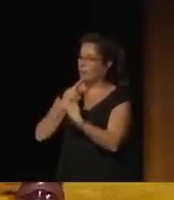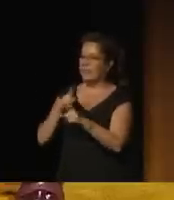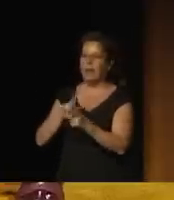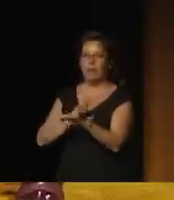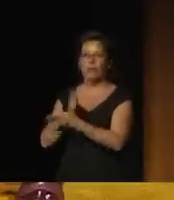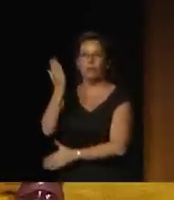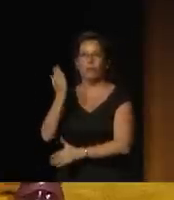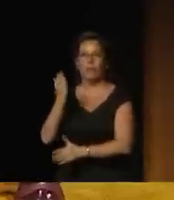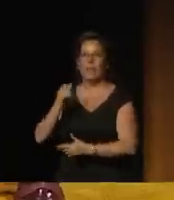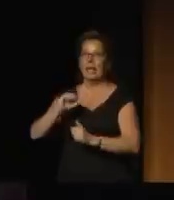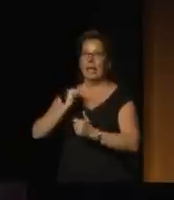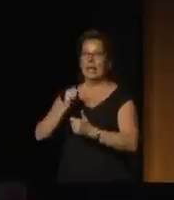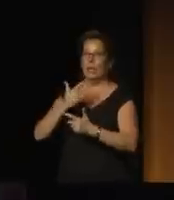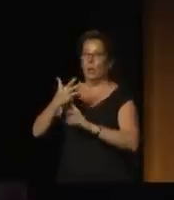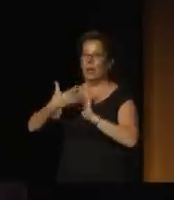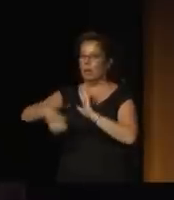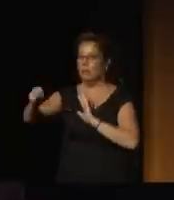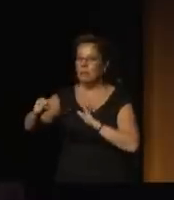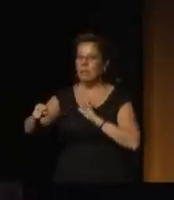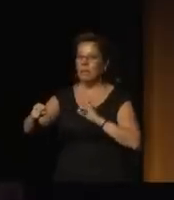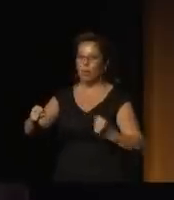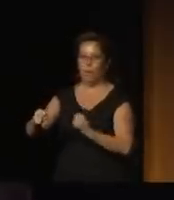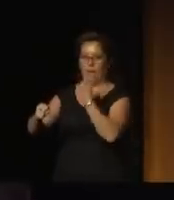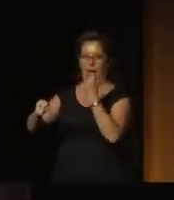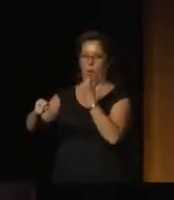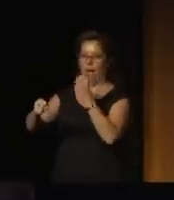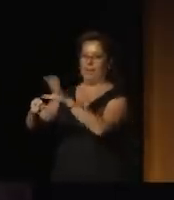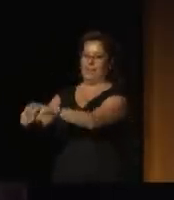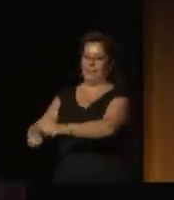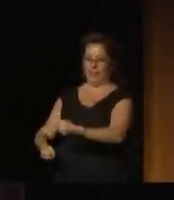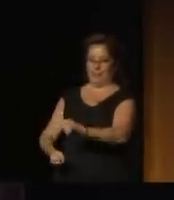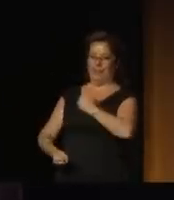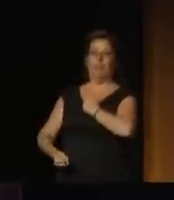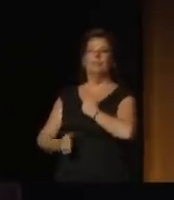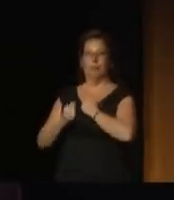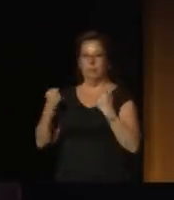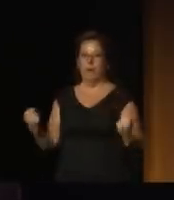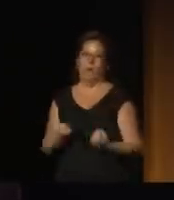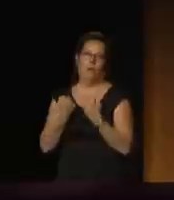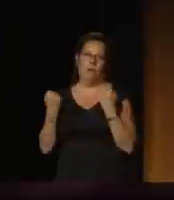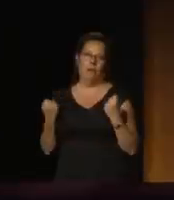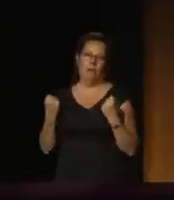your power back. And that's why I think it's so important to take our power back as women.